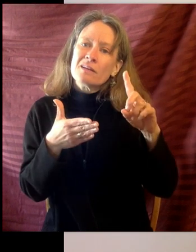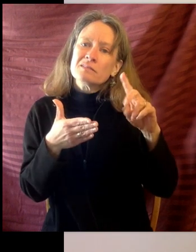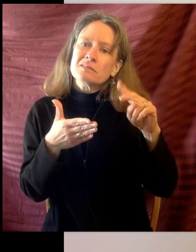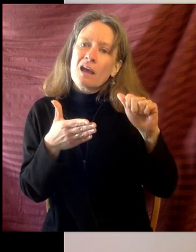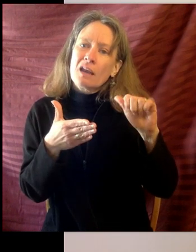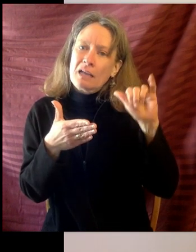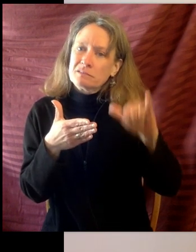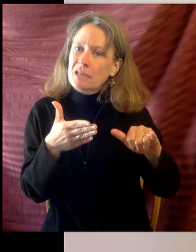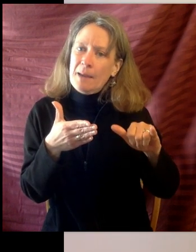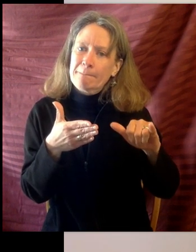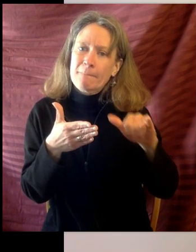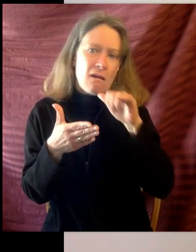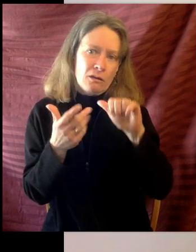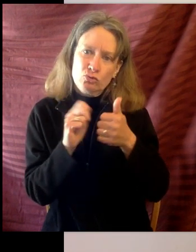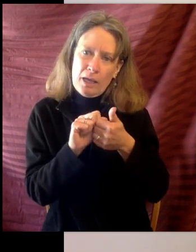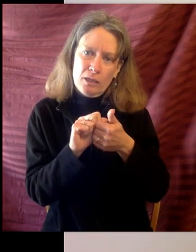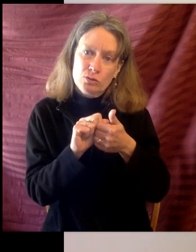a second.